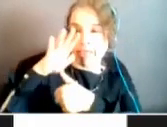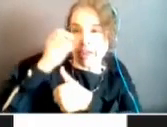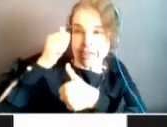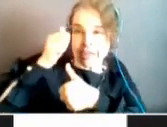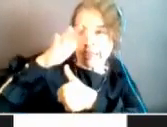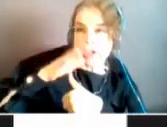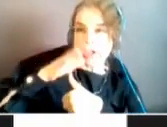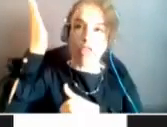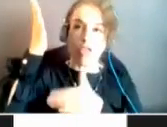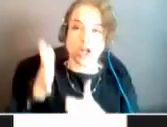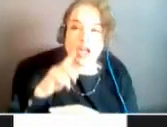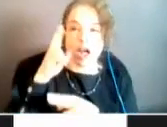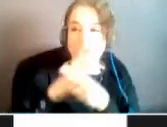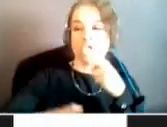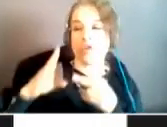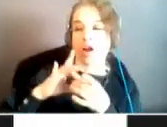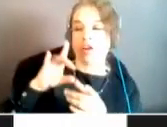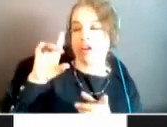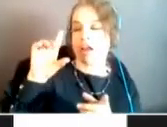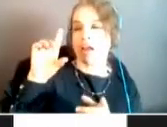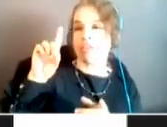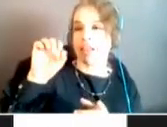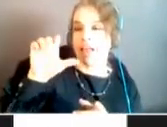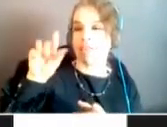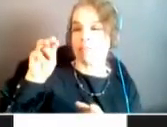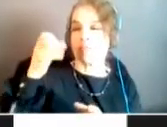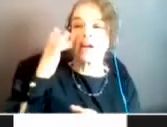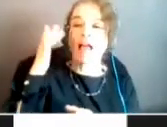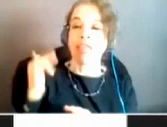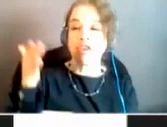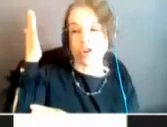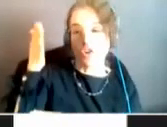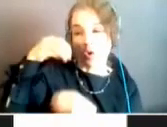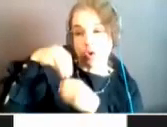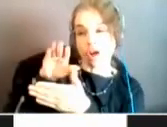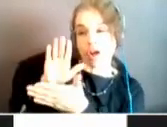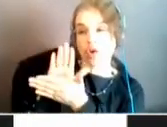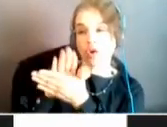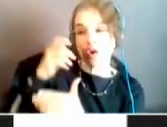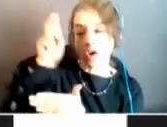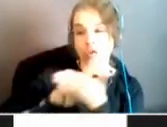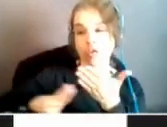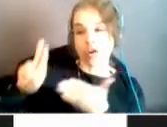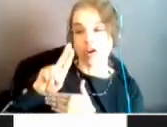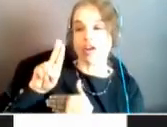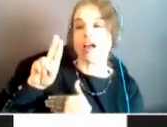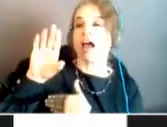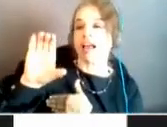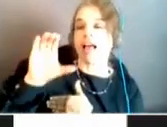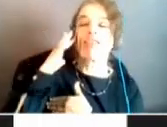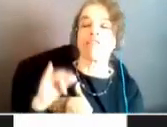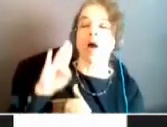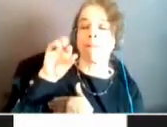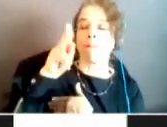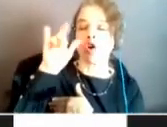Notre Dame de Namur University in Belmont, California, an occasional lecturer in the School of Social Welfare at the University of California, Berkeley, and an